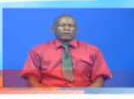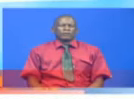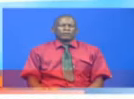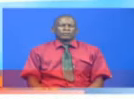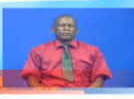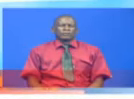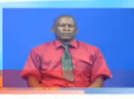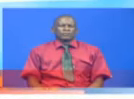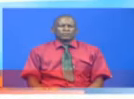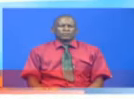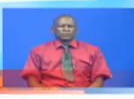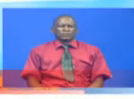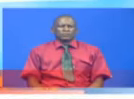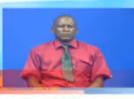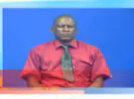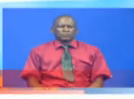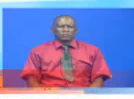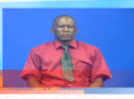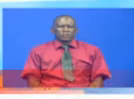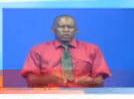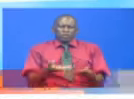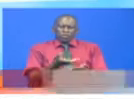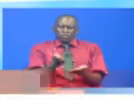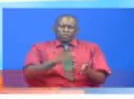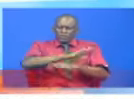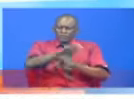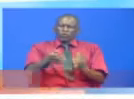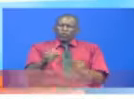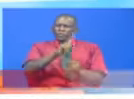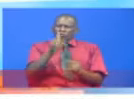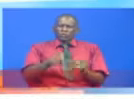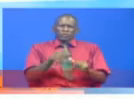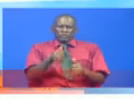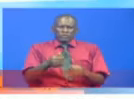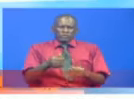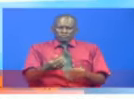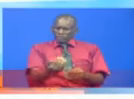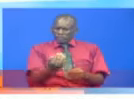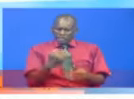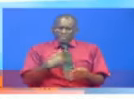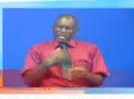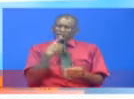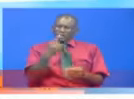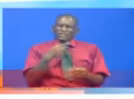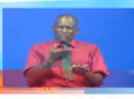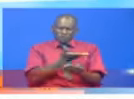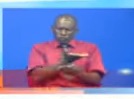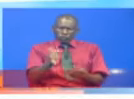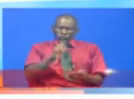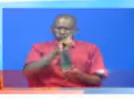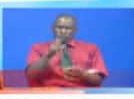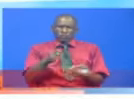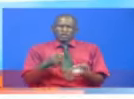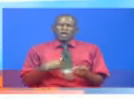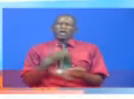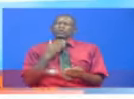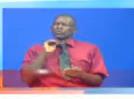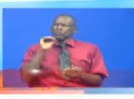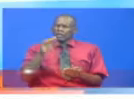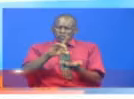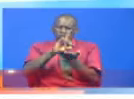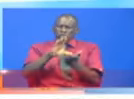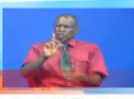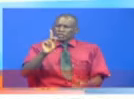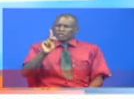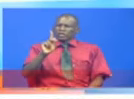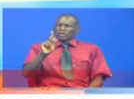I think those were the questions that were posed to me. I have responded to them. And I will ask Dr.